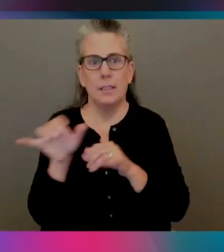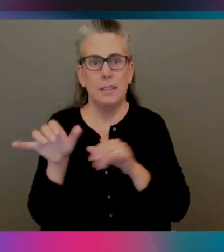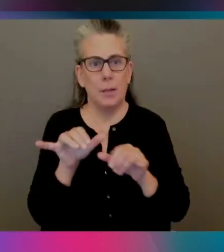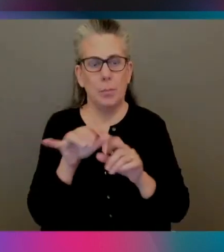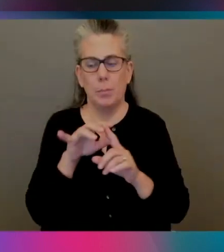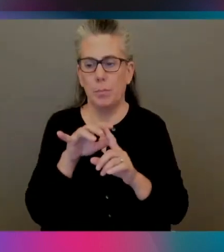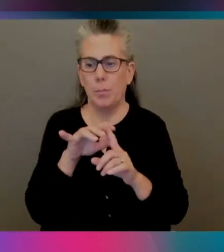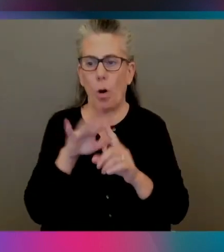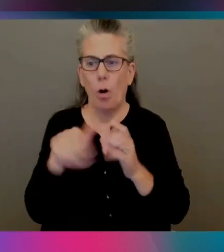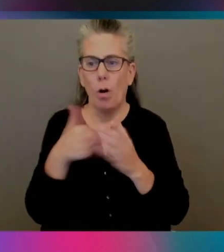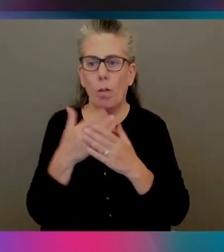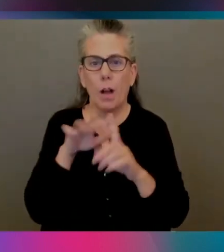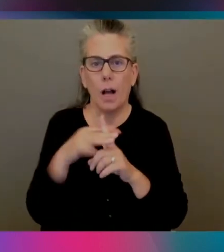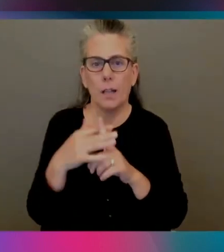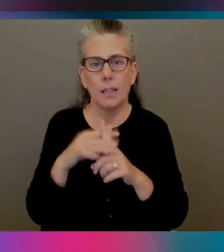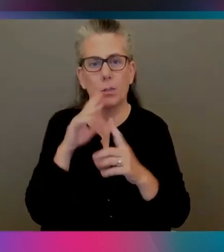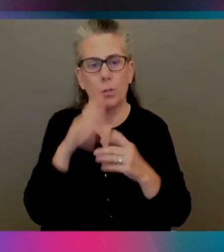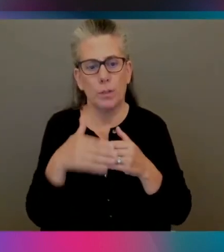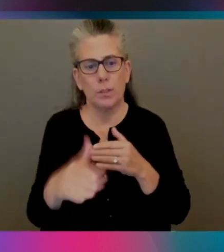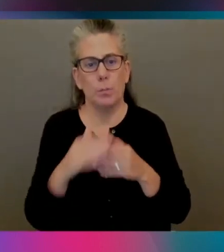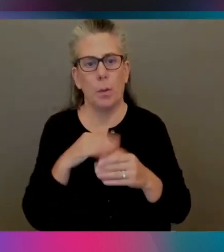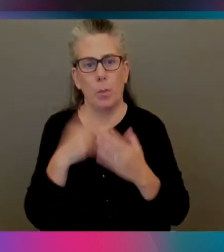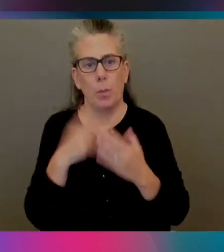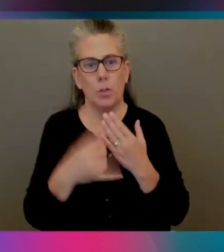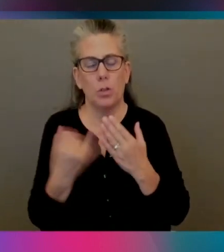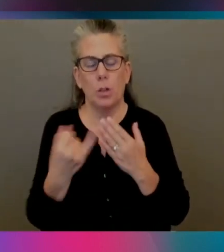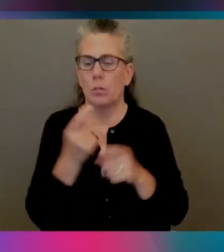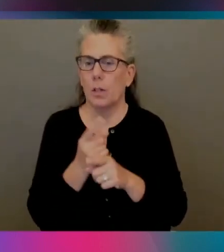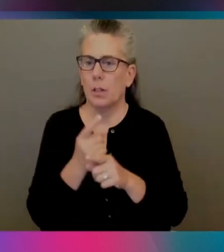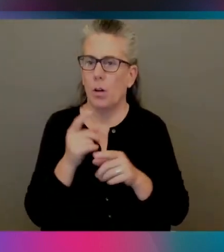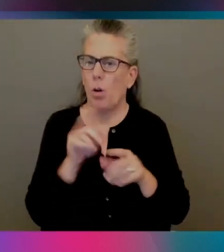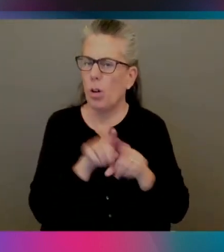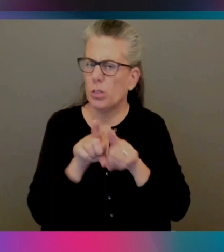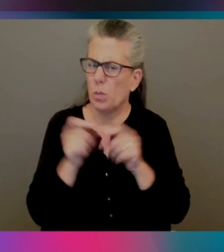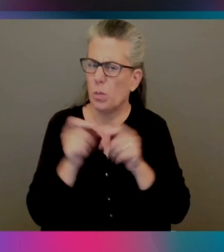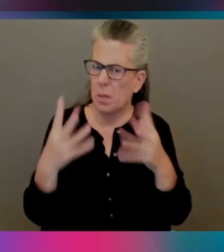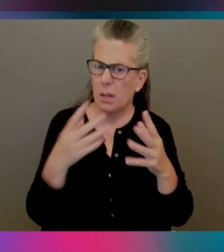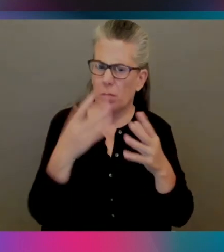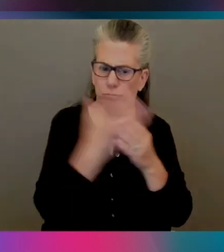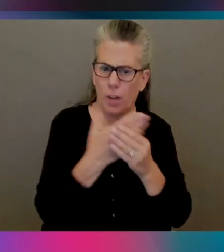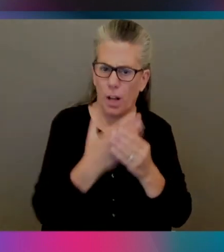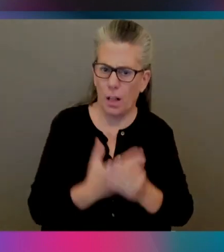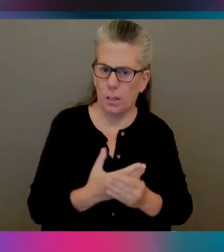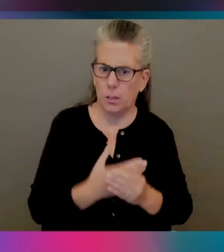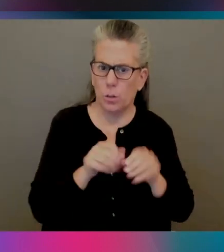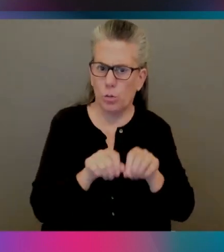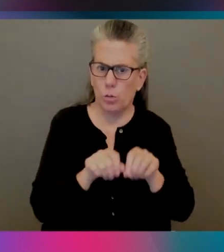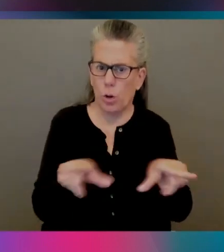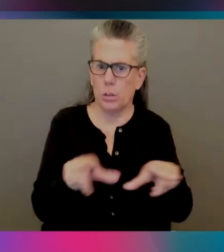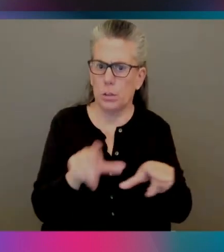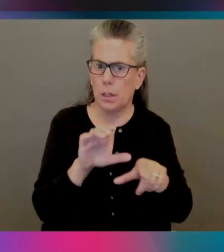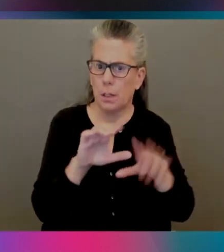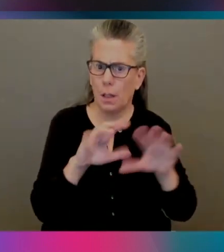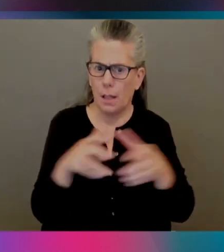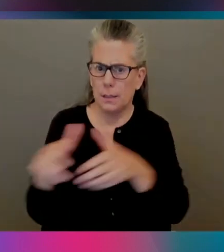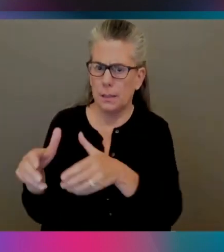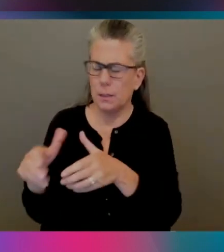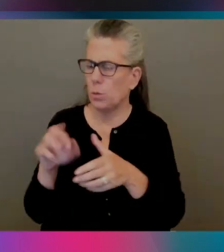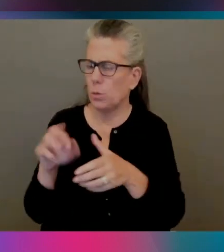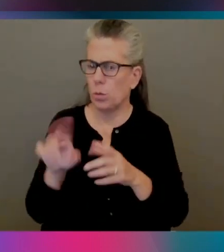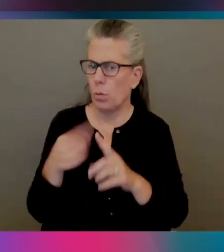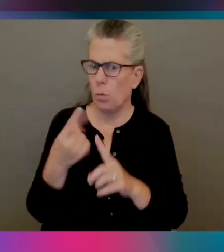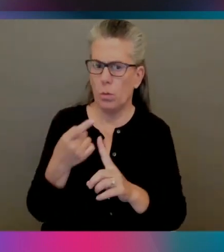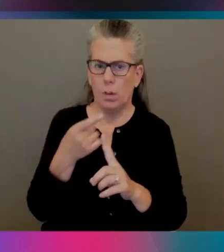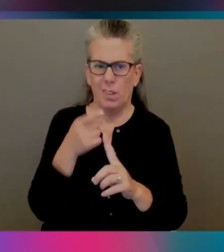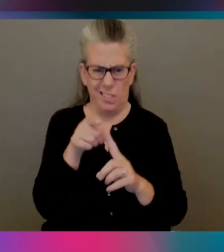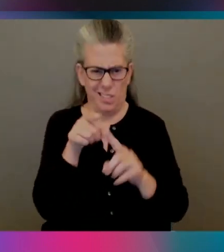Right. Yeah. Like multiple files too across different files, classes, or is it mostly just the screen? And For